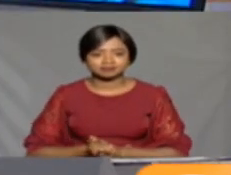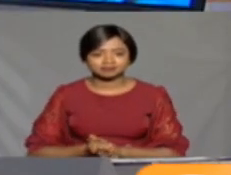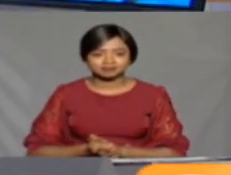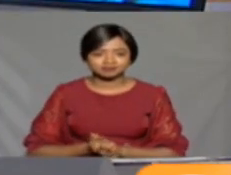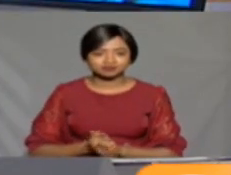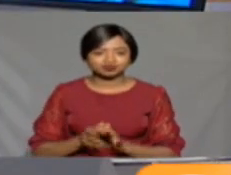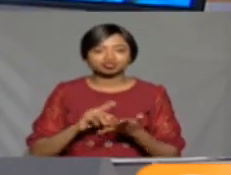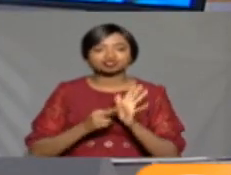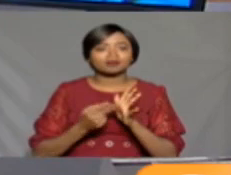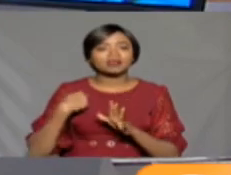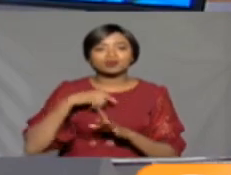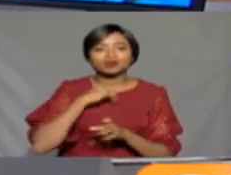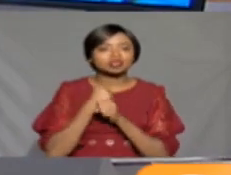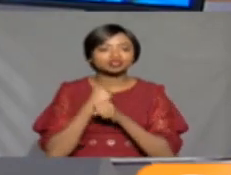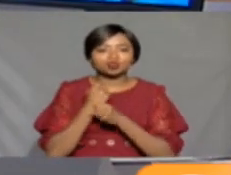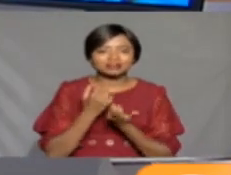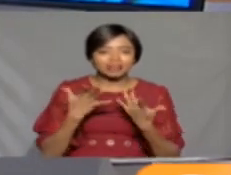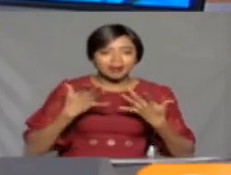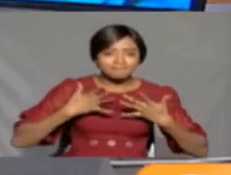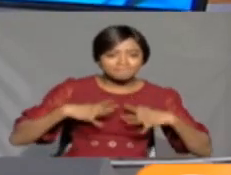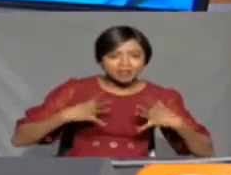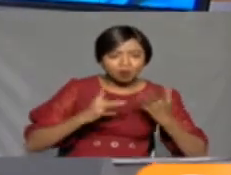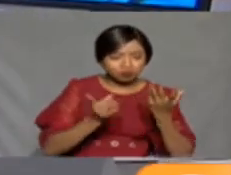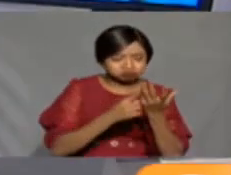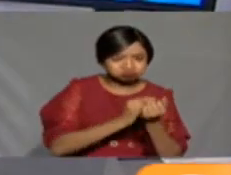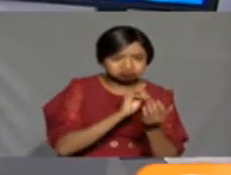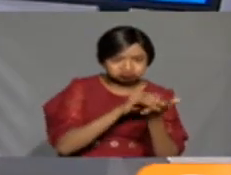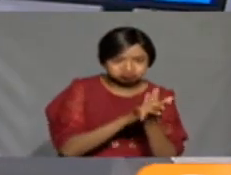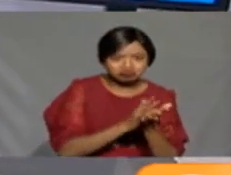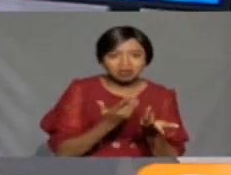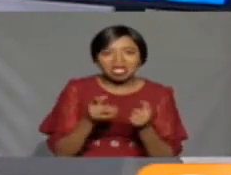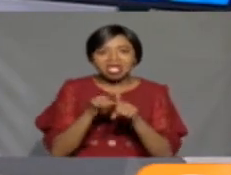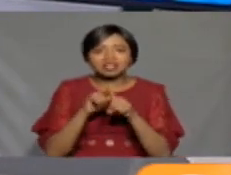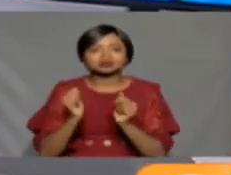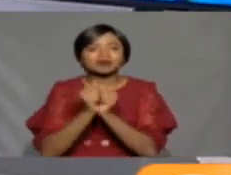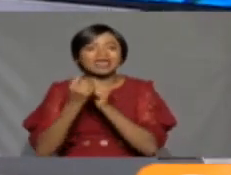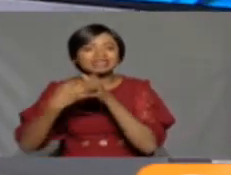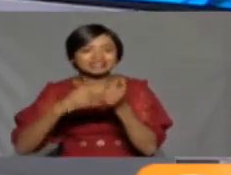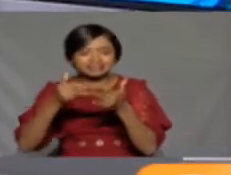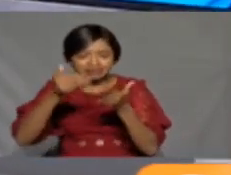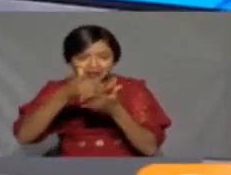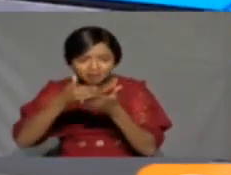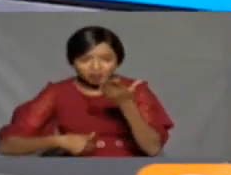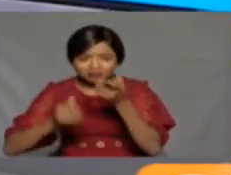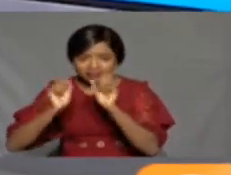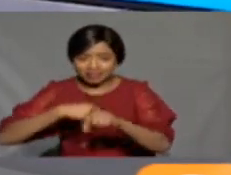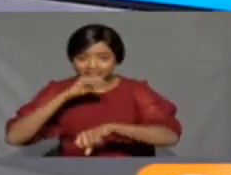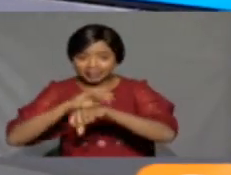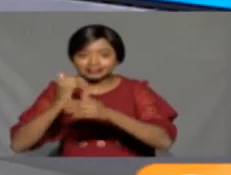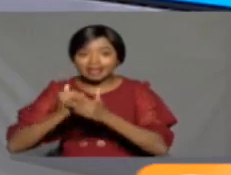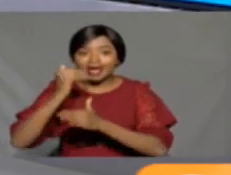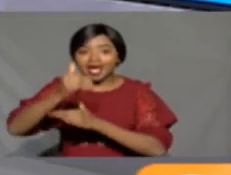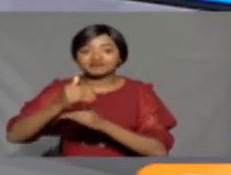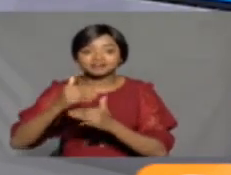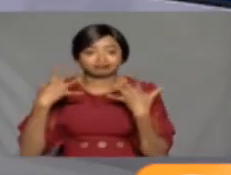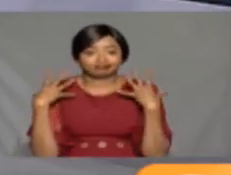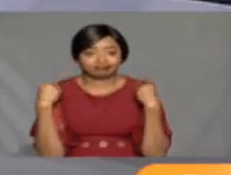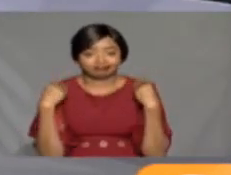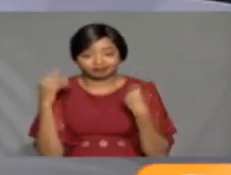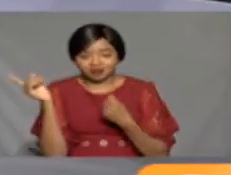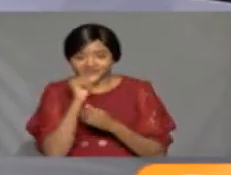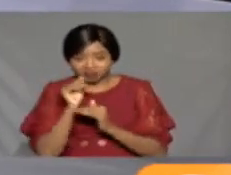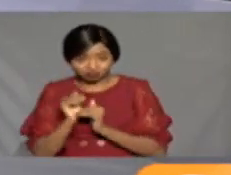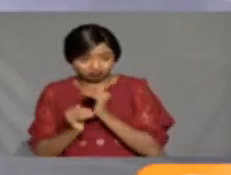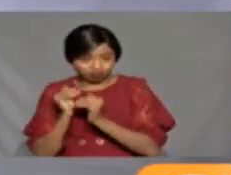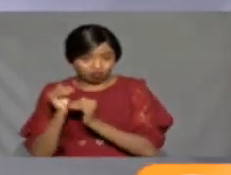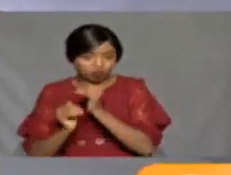They're talking about mapping the population. They are talking about 18 reports released during or after the last population census. How many reports could be released this